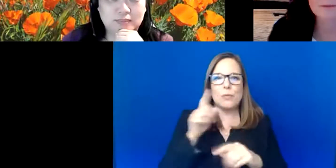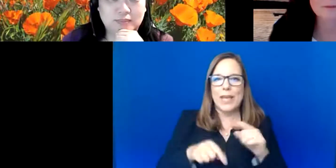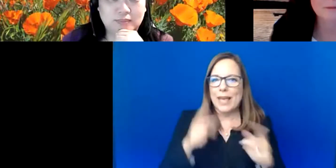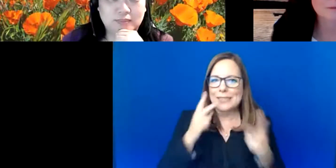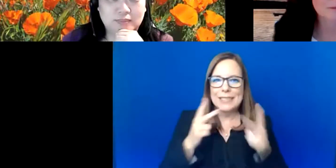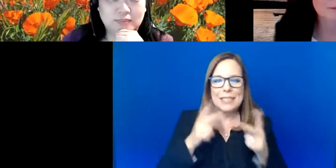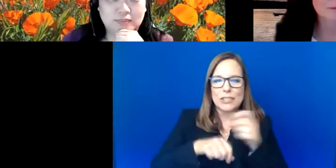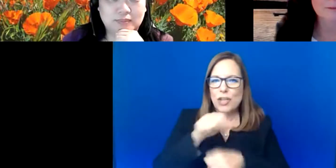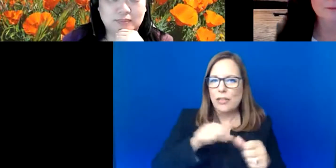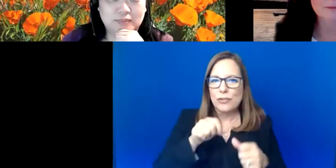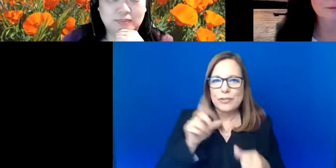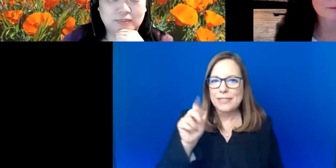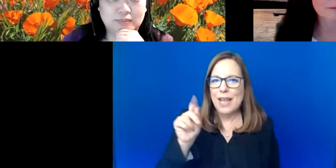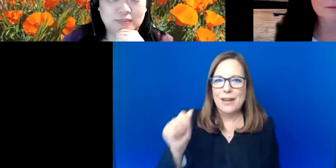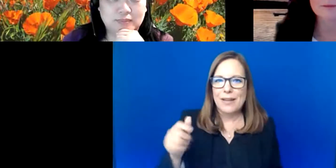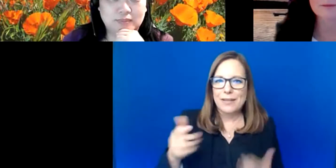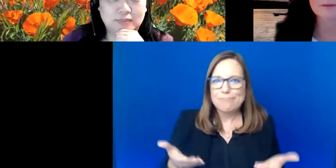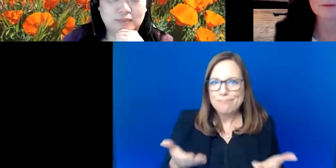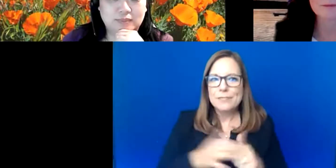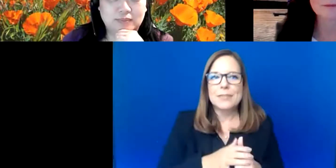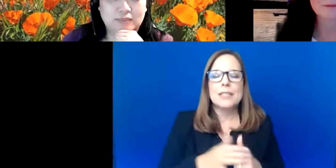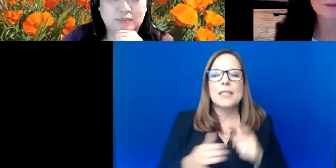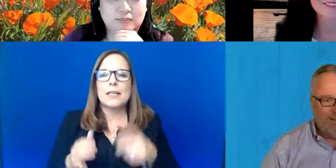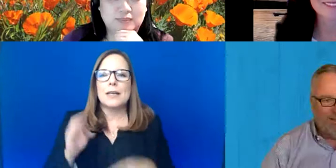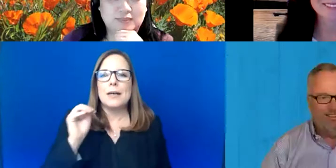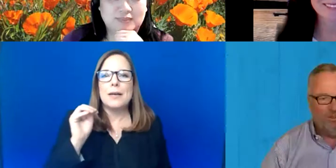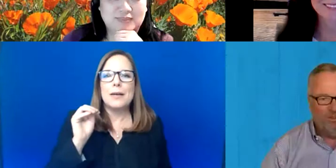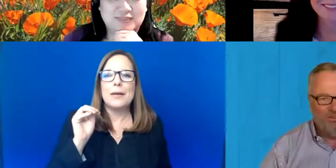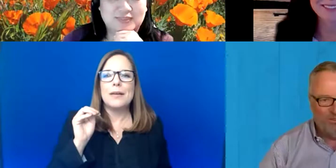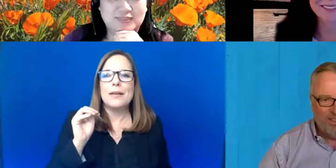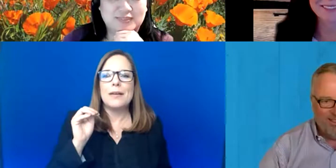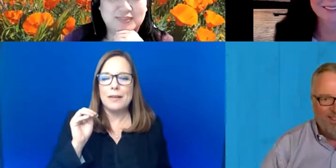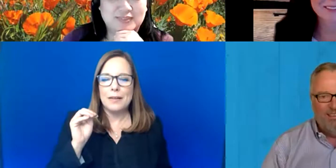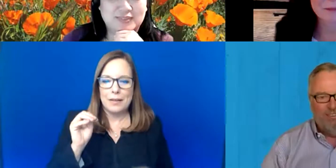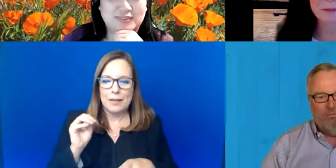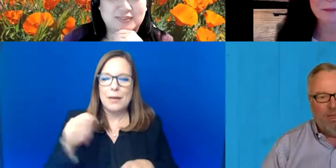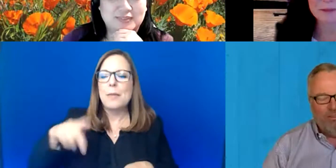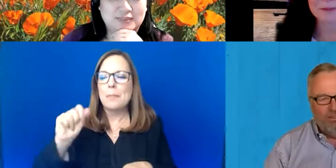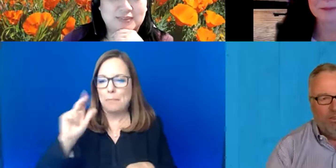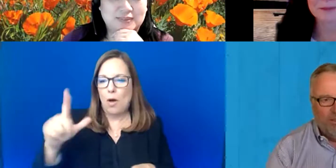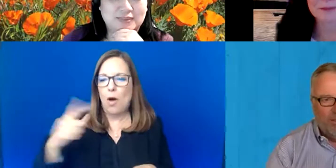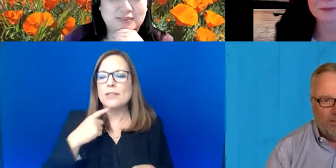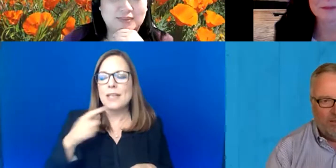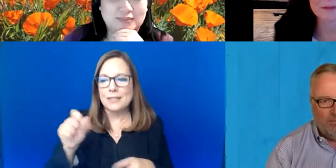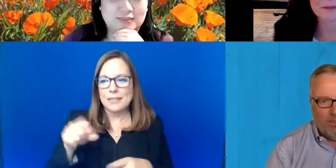I would associate myself with those remarks as well in terms of agreeing. That's a major